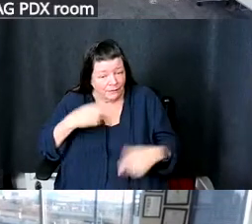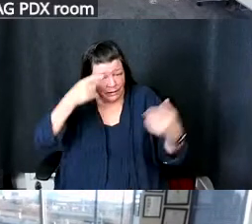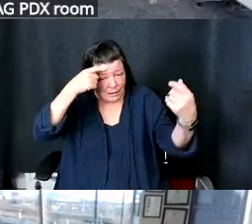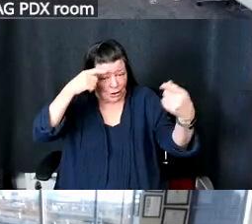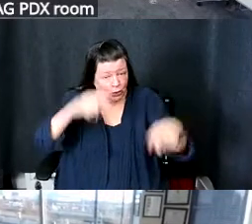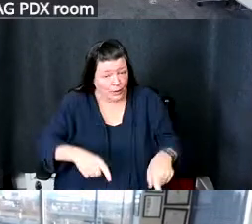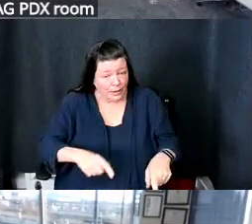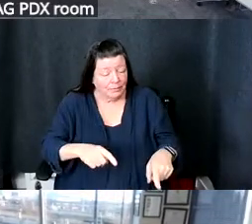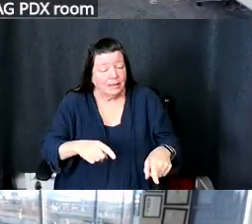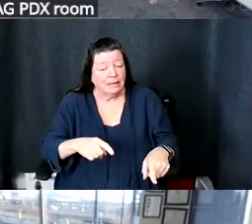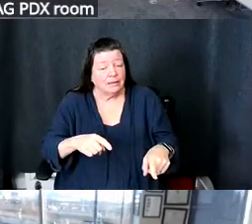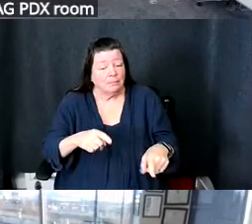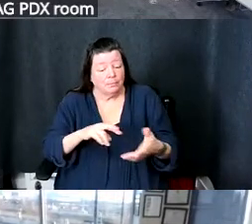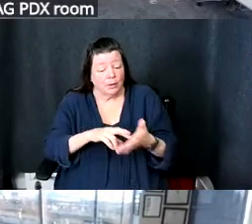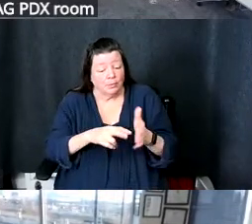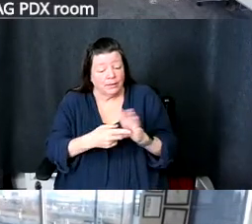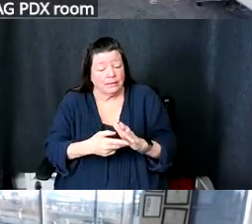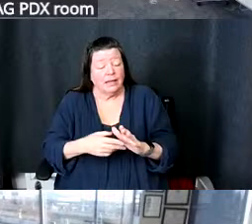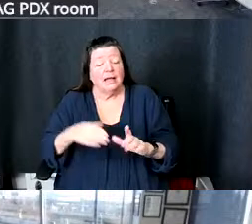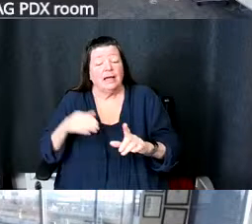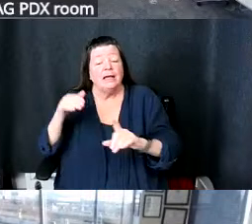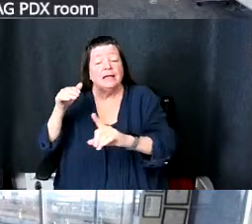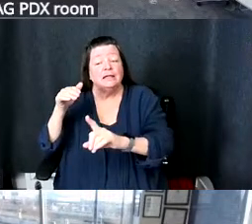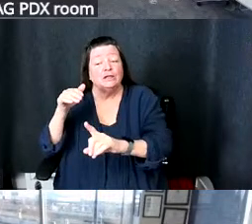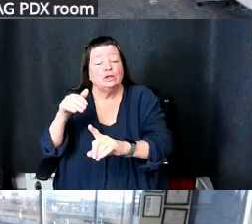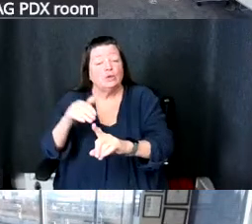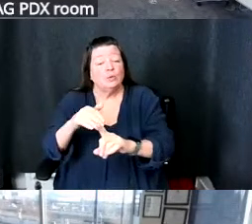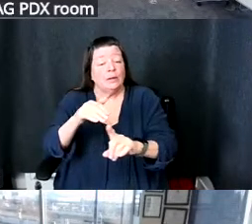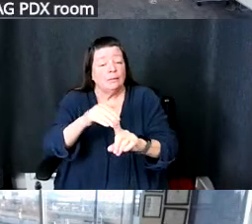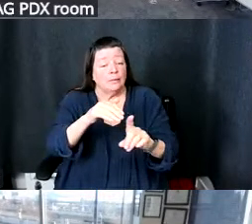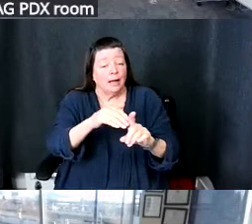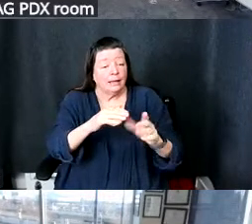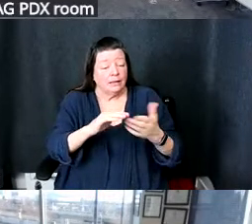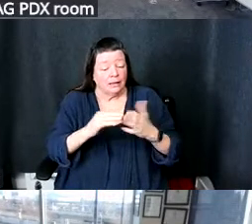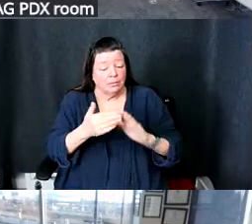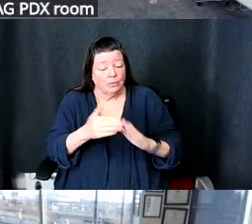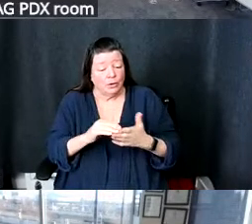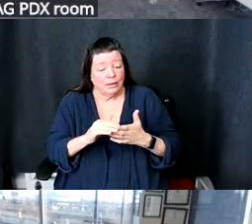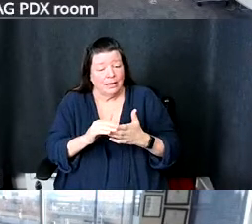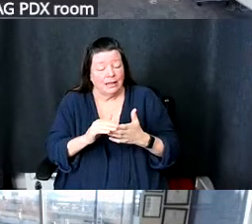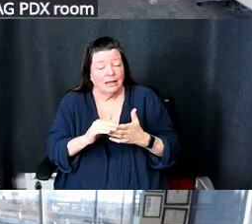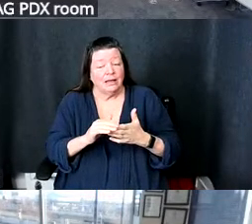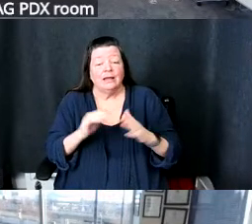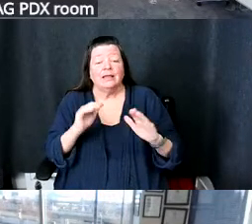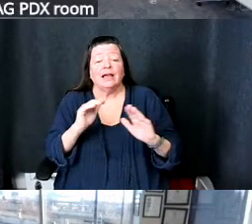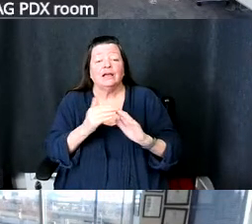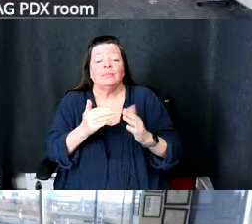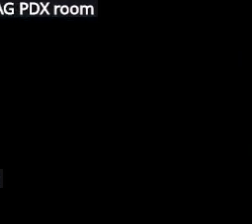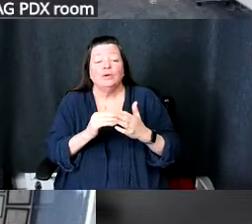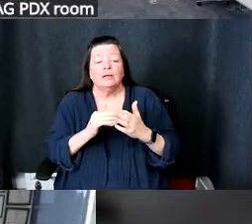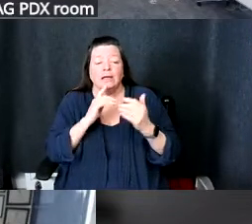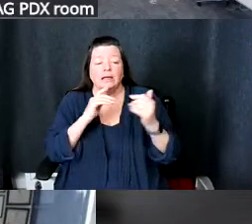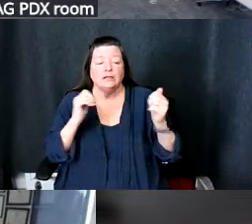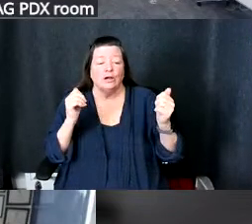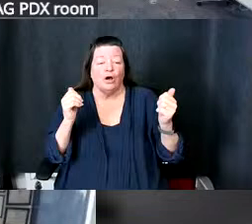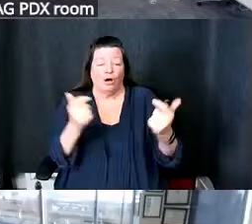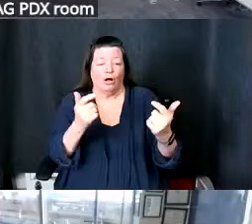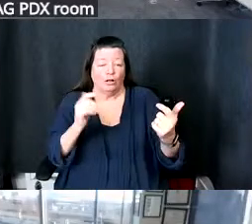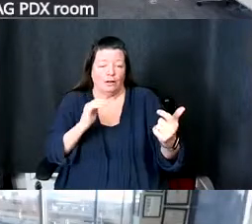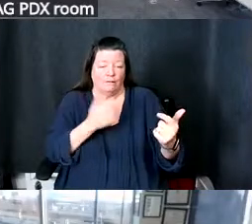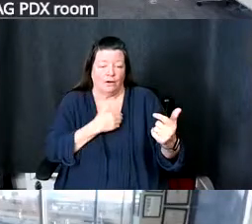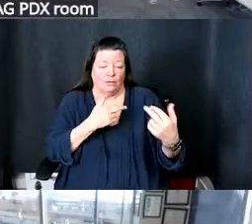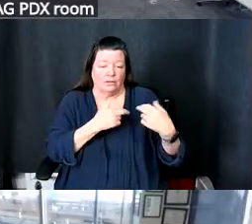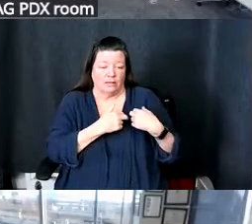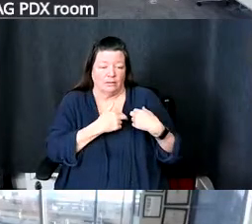to remind a community that community is everyone's responsibility. And so we do have to